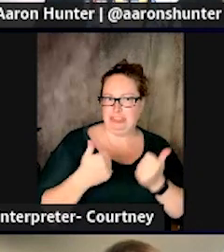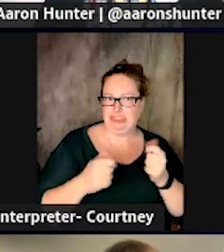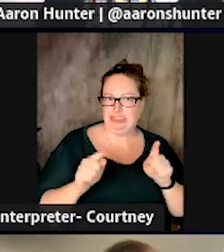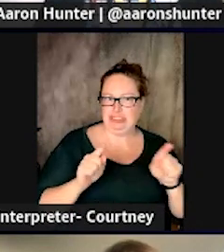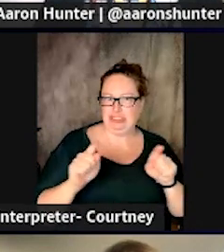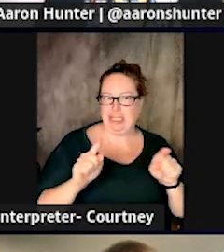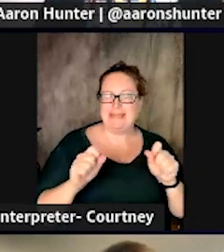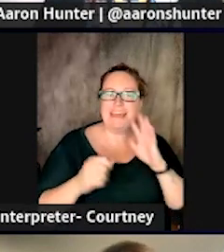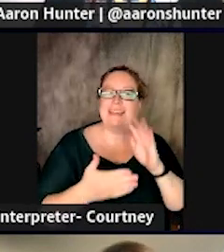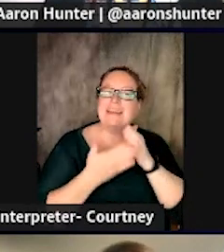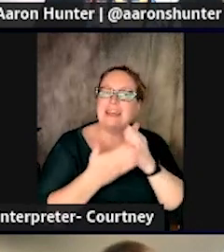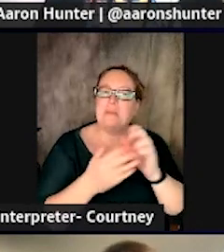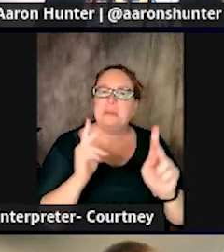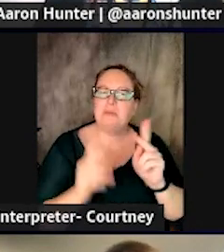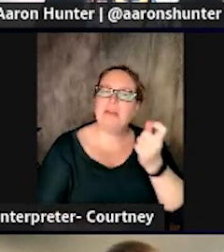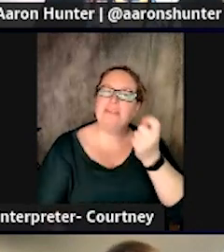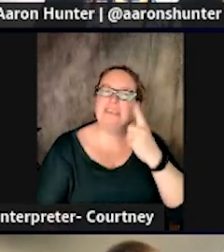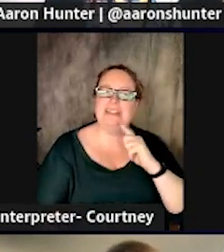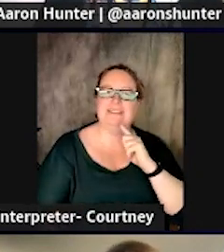folks understand the severity of their